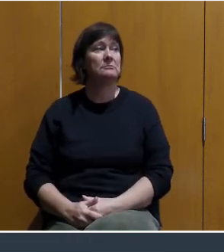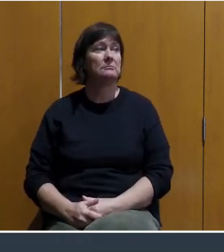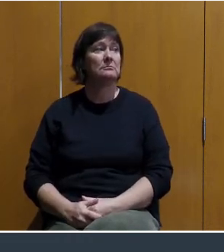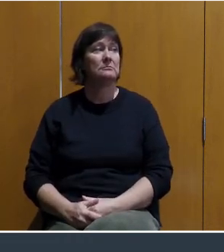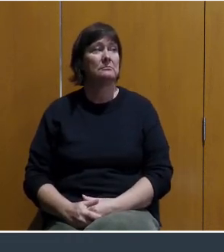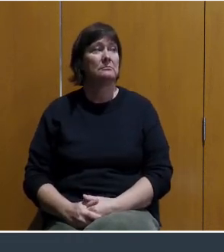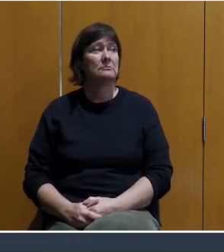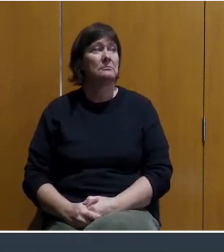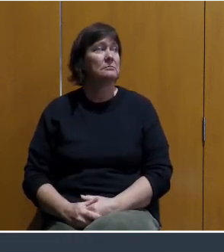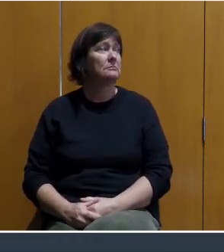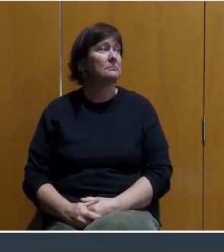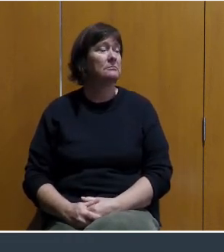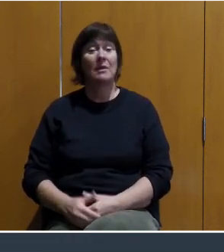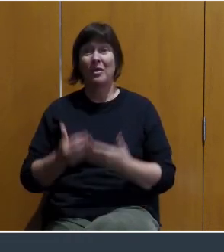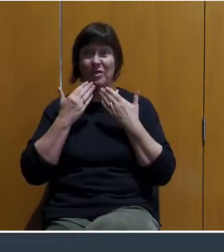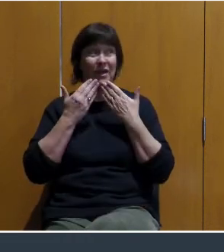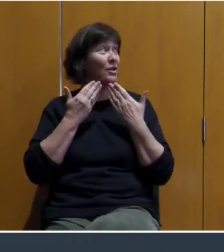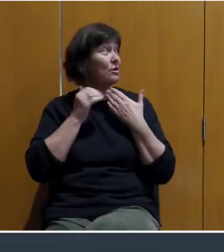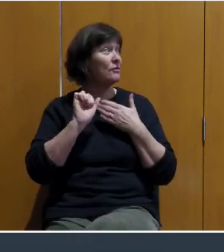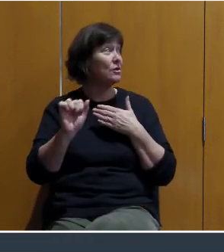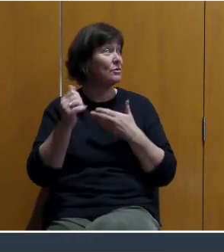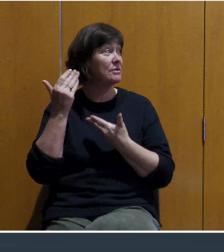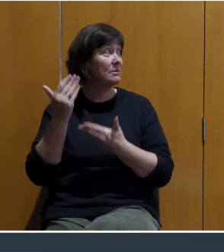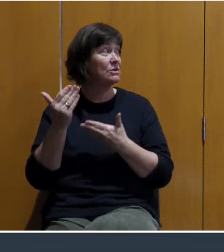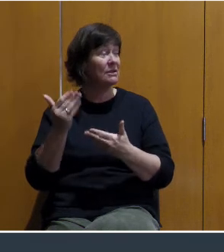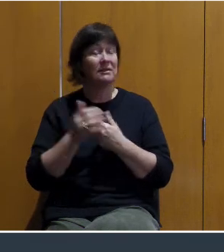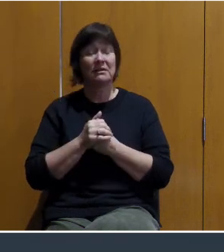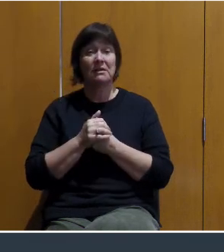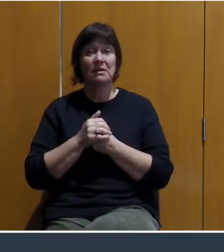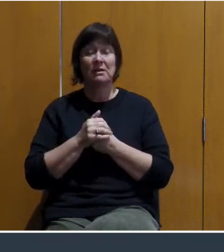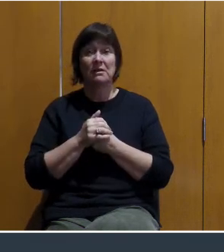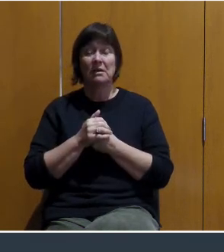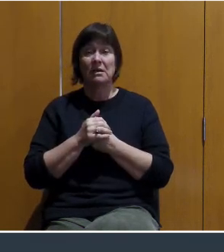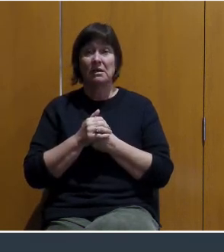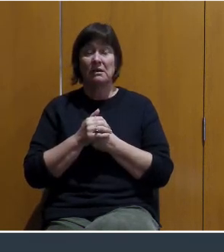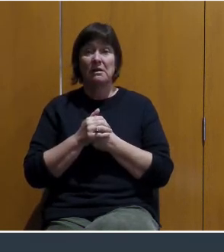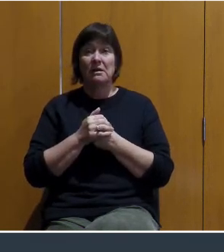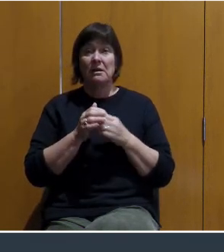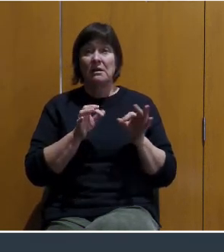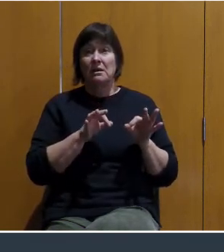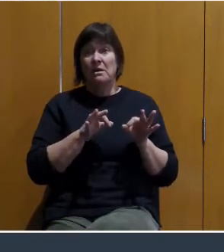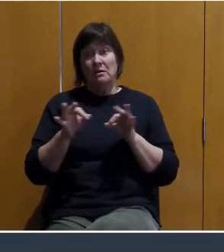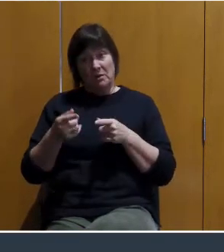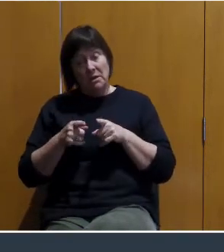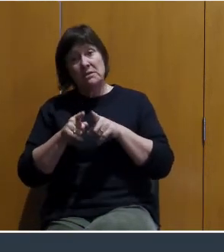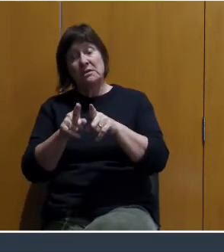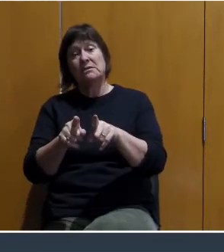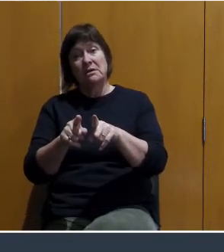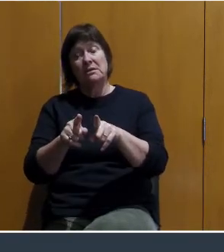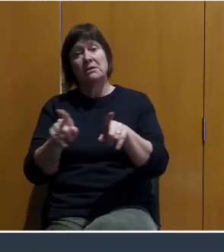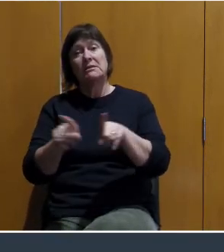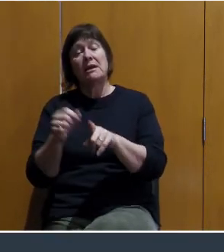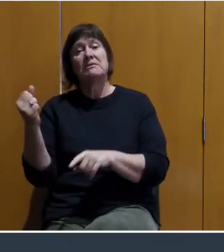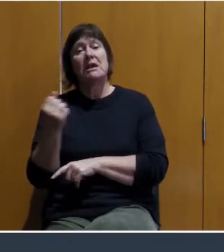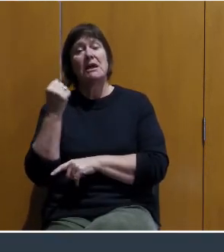Through you, Madam Mayor. Paul, thank you very much for your submission. I see you've referred to being consistent with the Hastings District